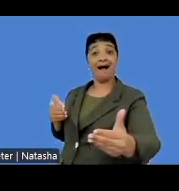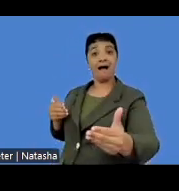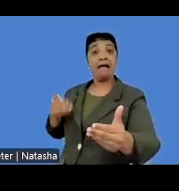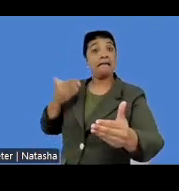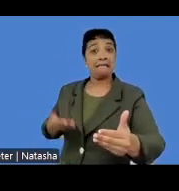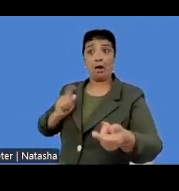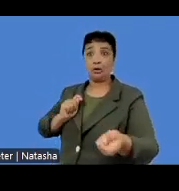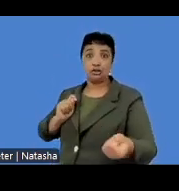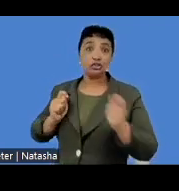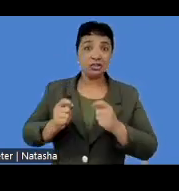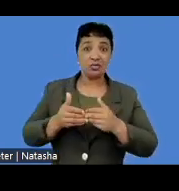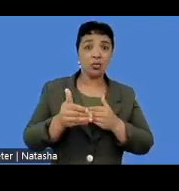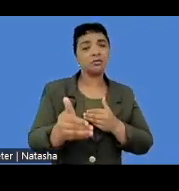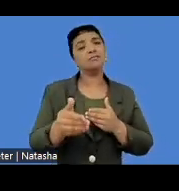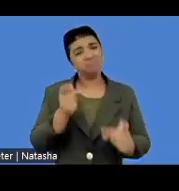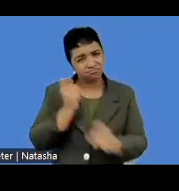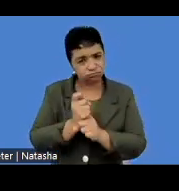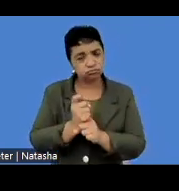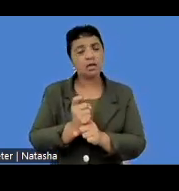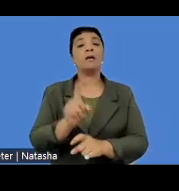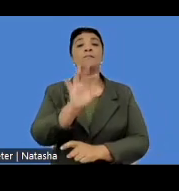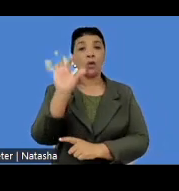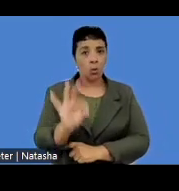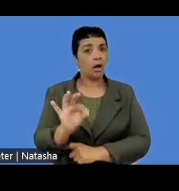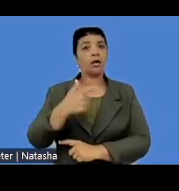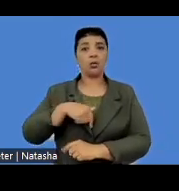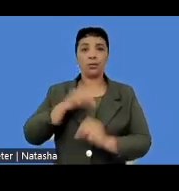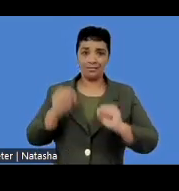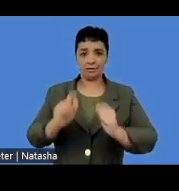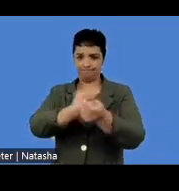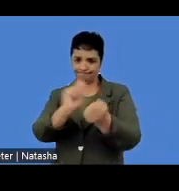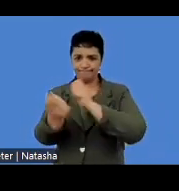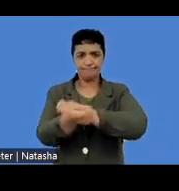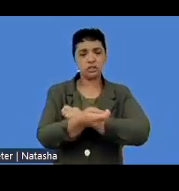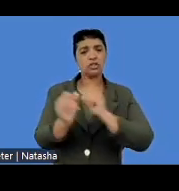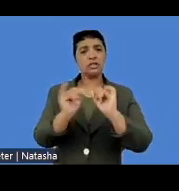So what we should do in order to change this very